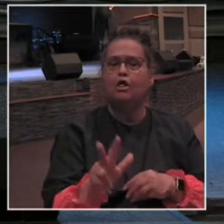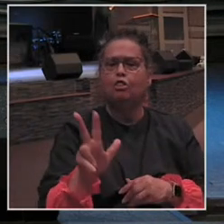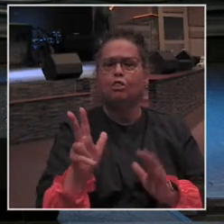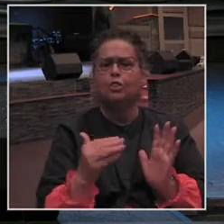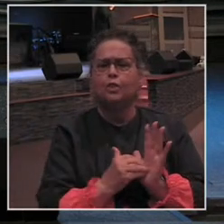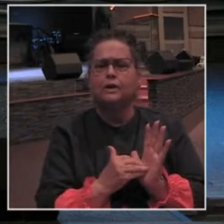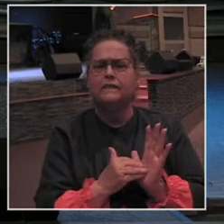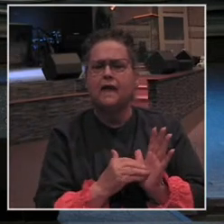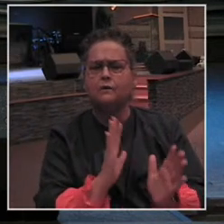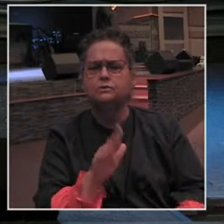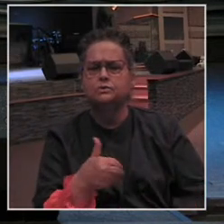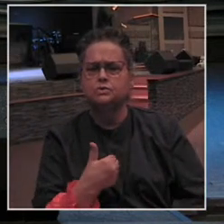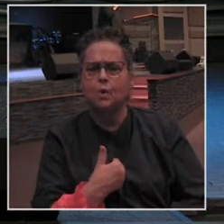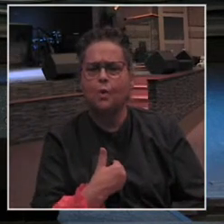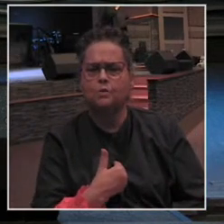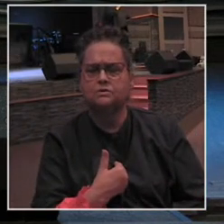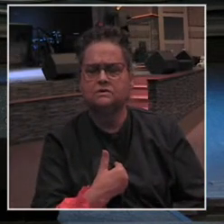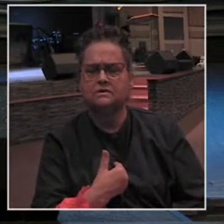3,000 souls.